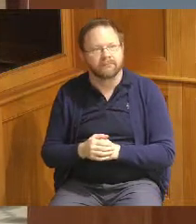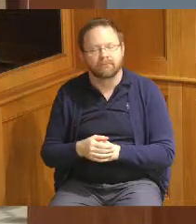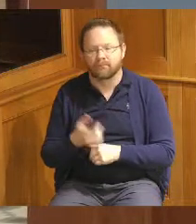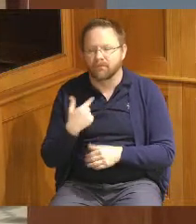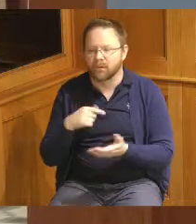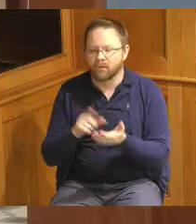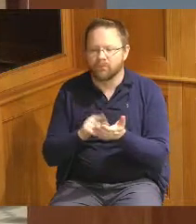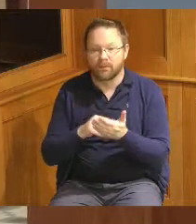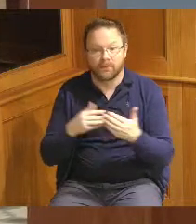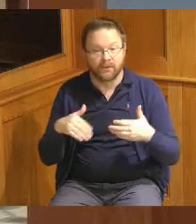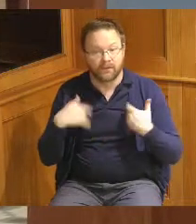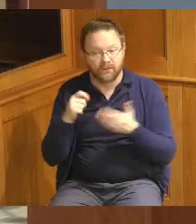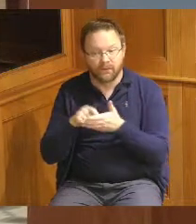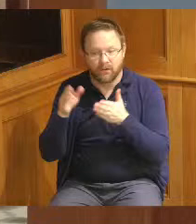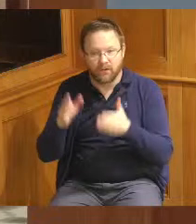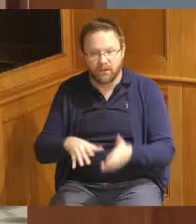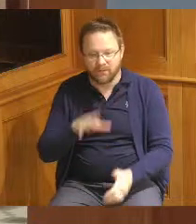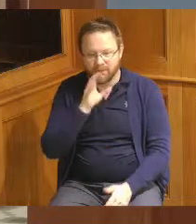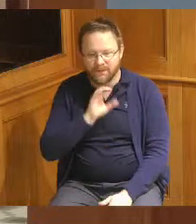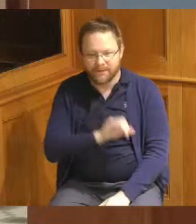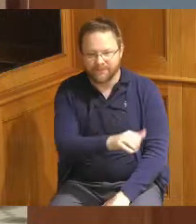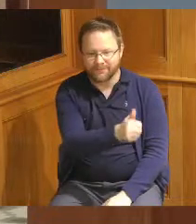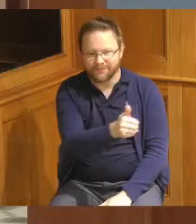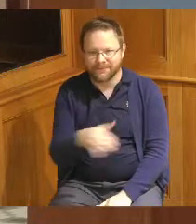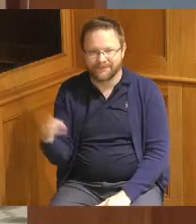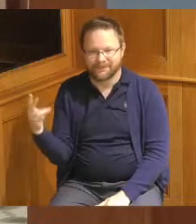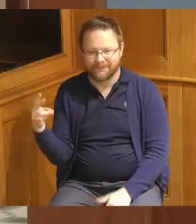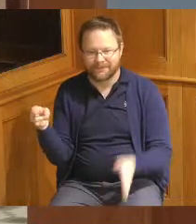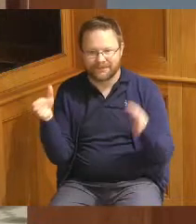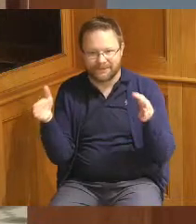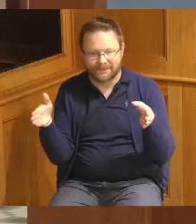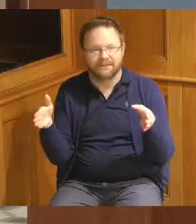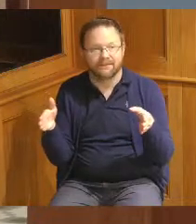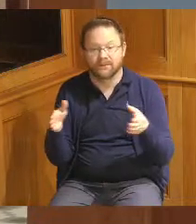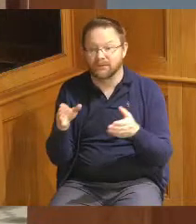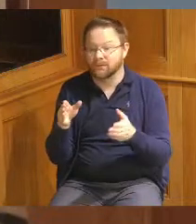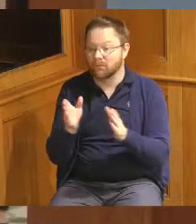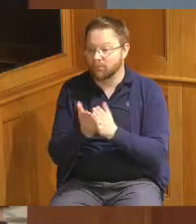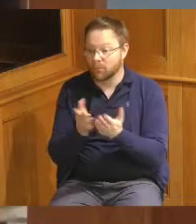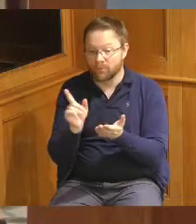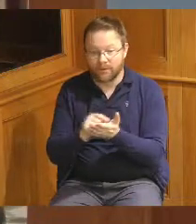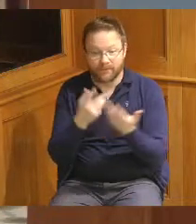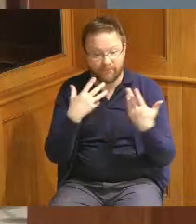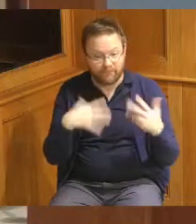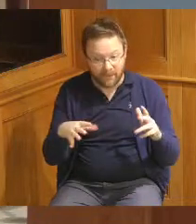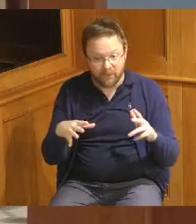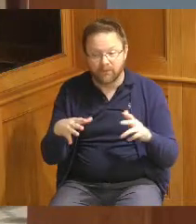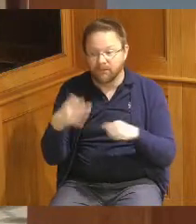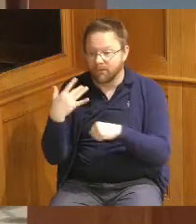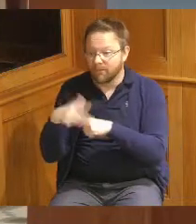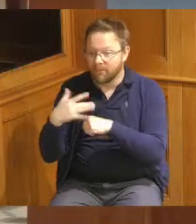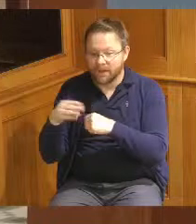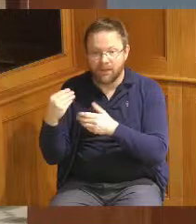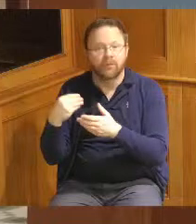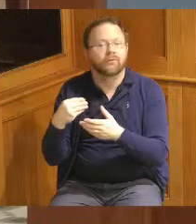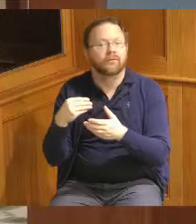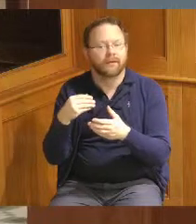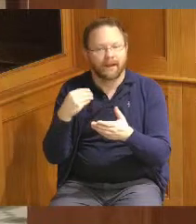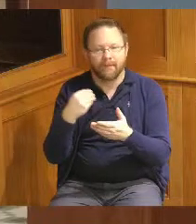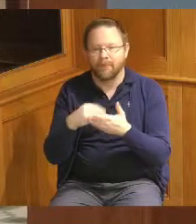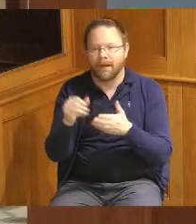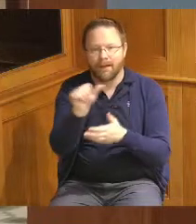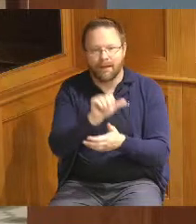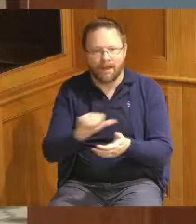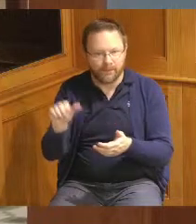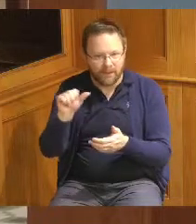publish young authors ages 10 to 17. Once their books are published, they're made available on the Kindle and Amazon